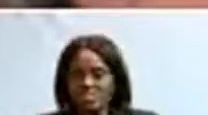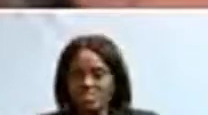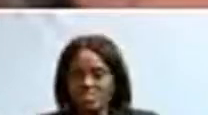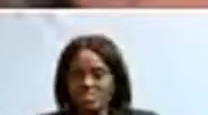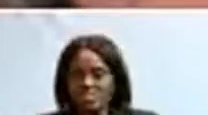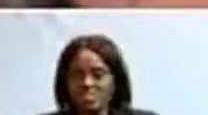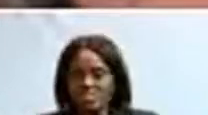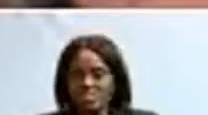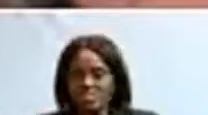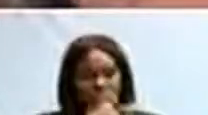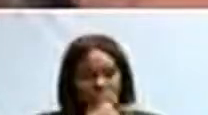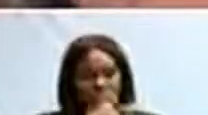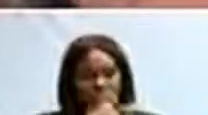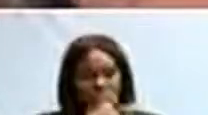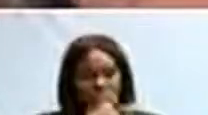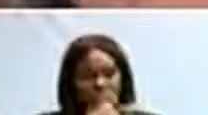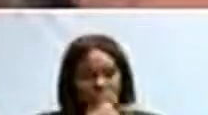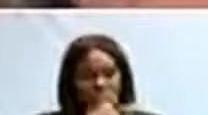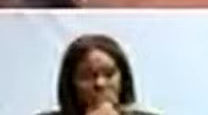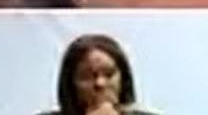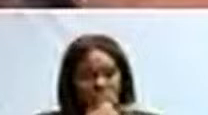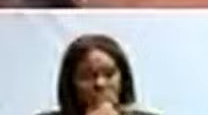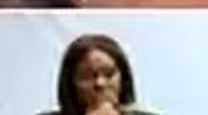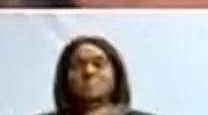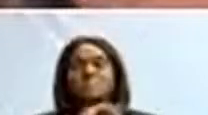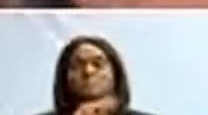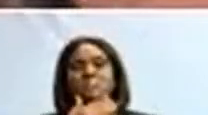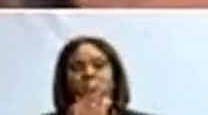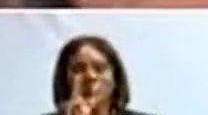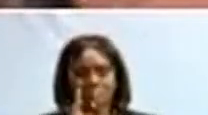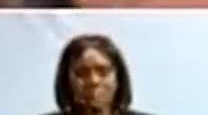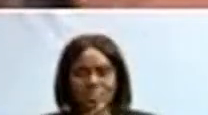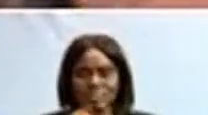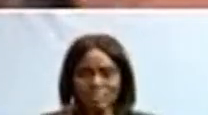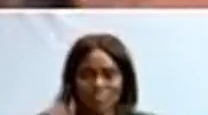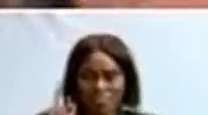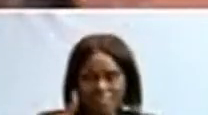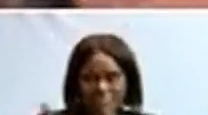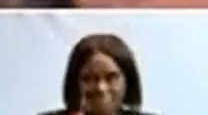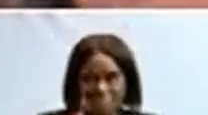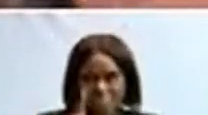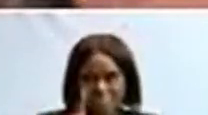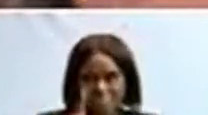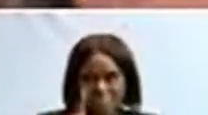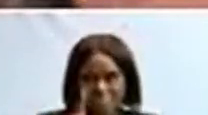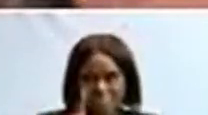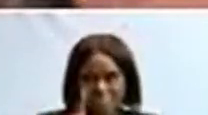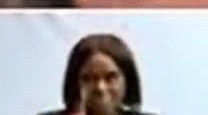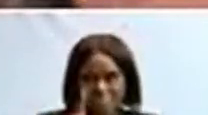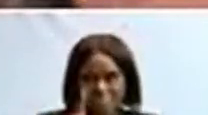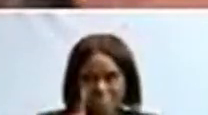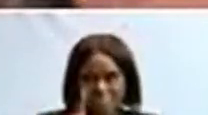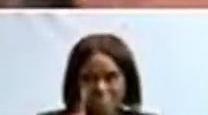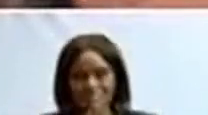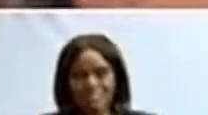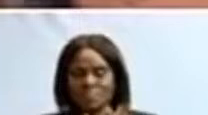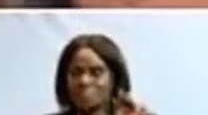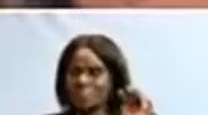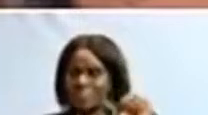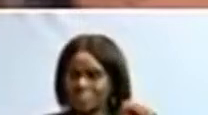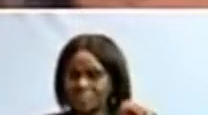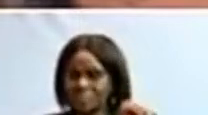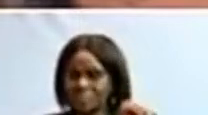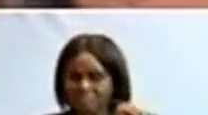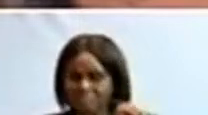regardless of the amount it is actually still enough. It cannot just be take it because it was too little. So I felt CS,